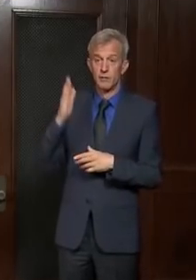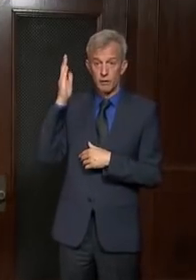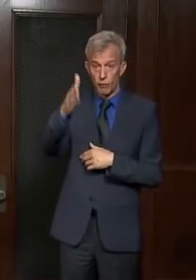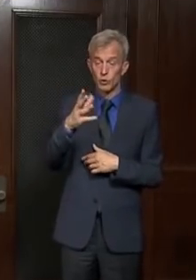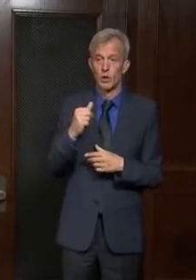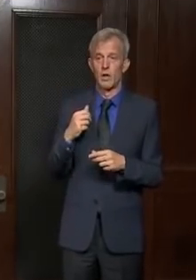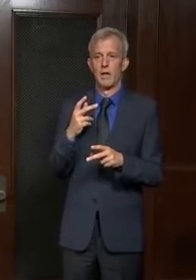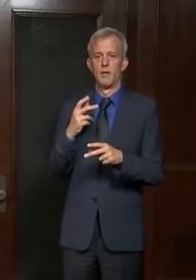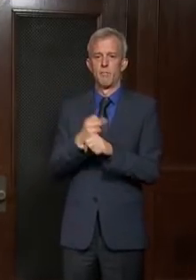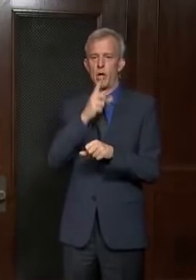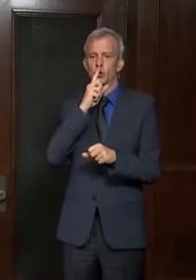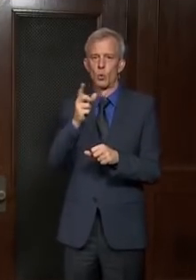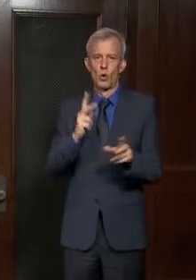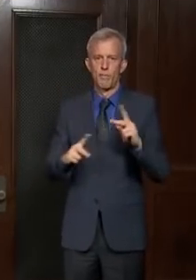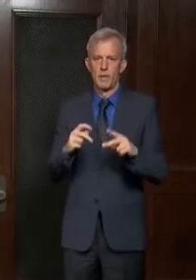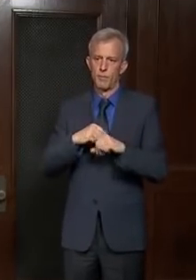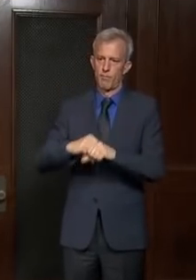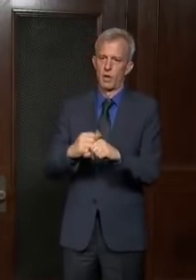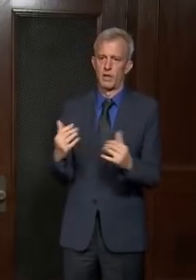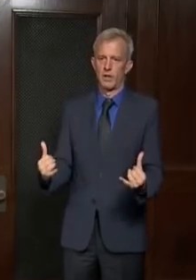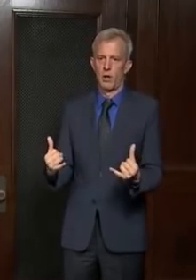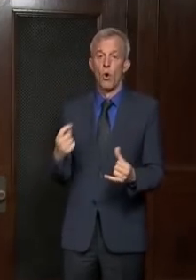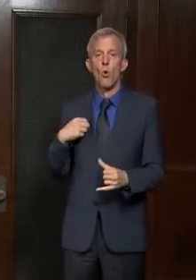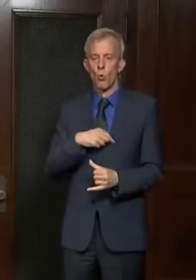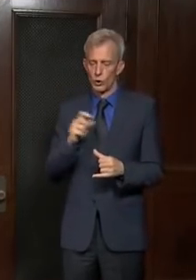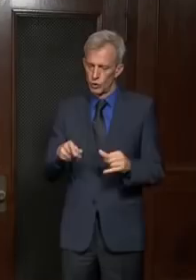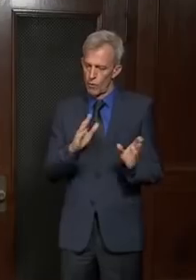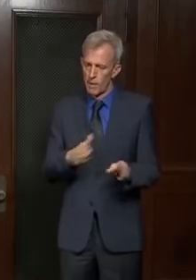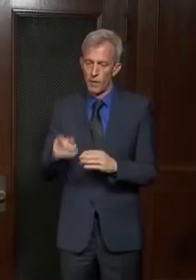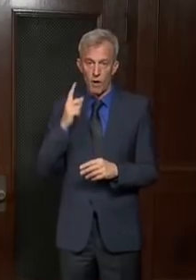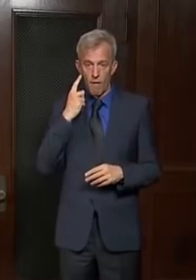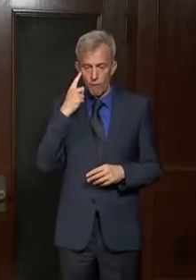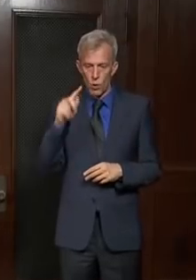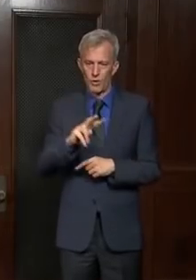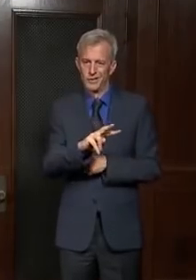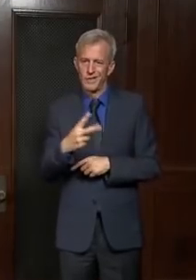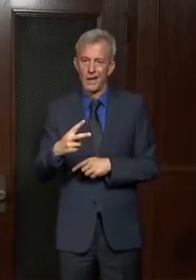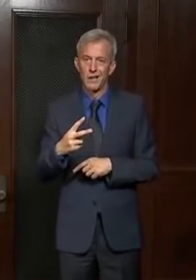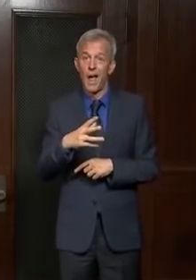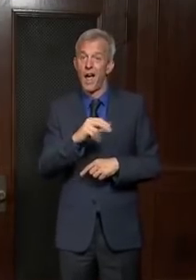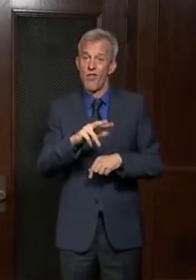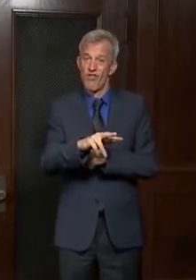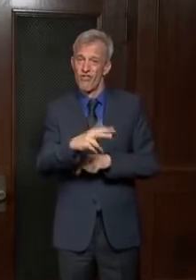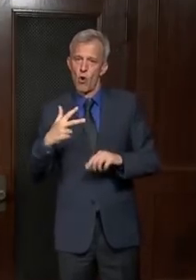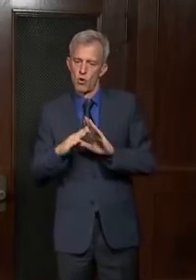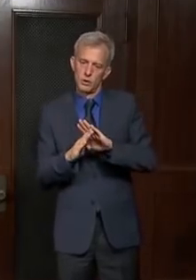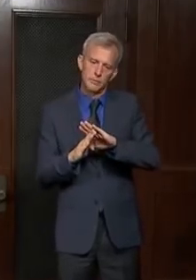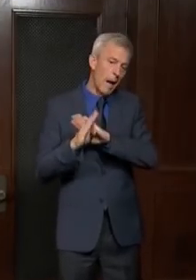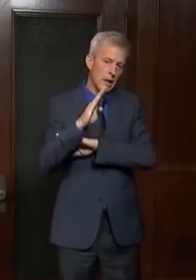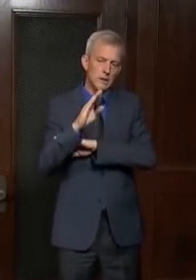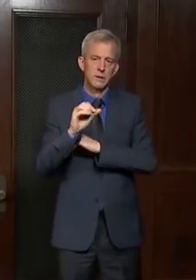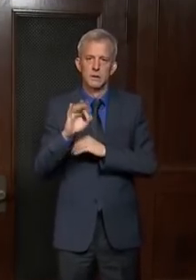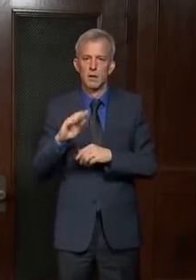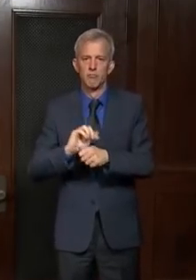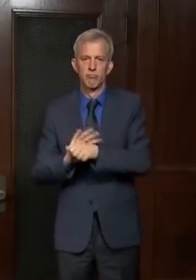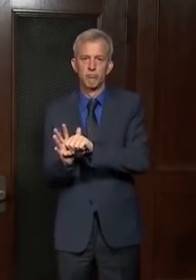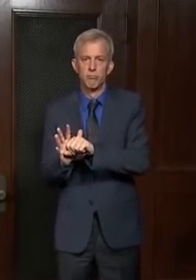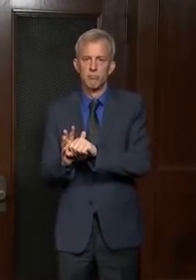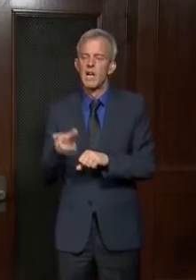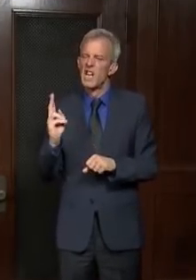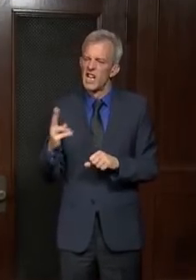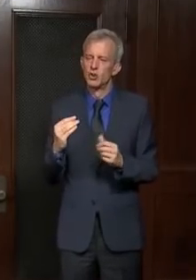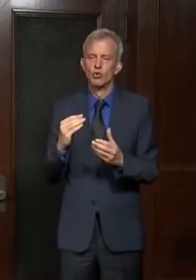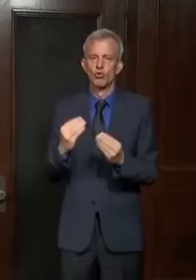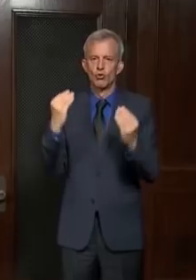and even third spike of COVID-19. History teaches that. We should all be prepared, even as we come out, that we will probably have to go